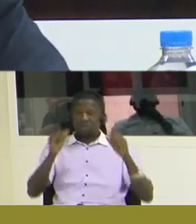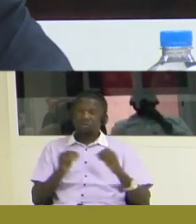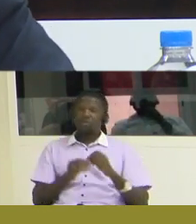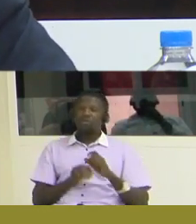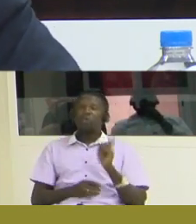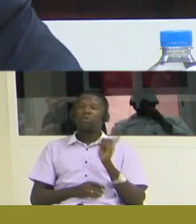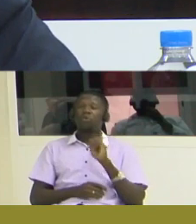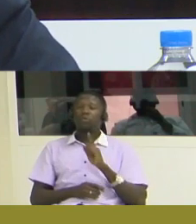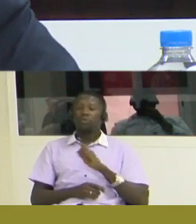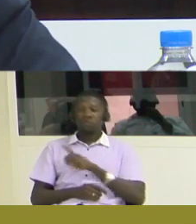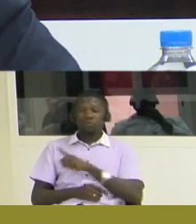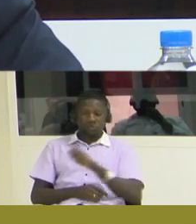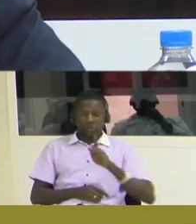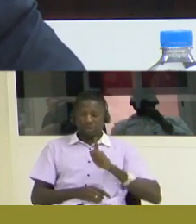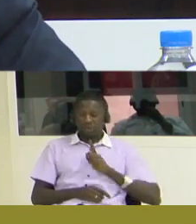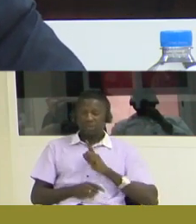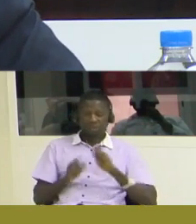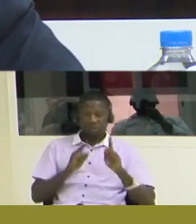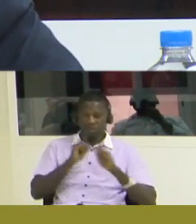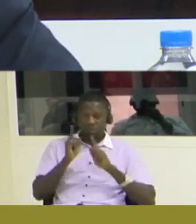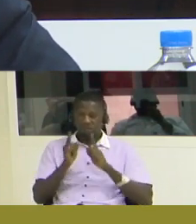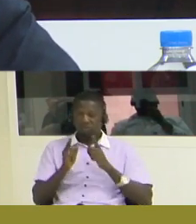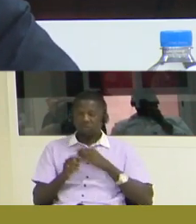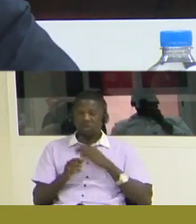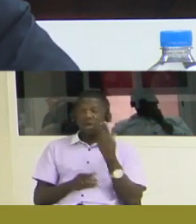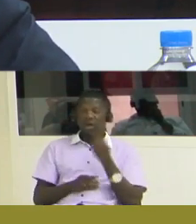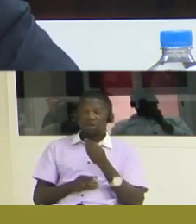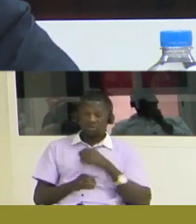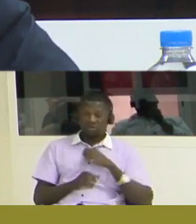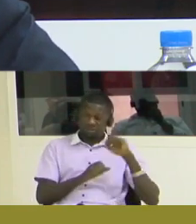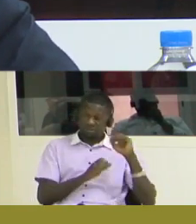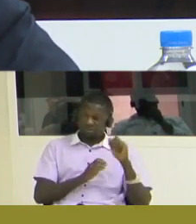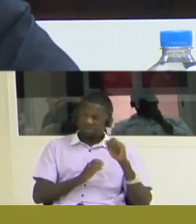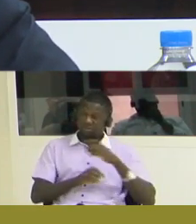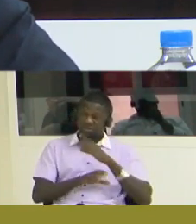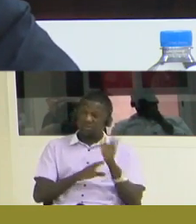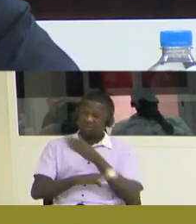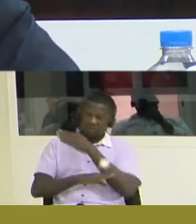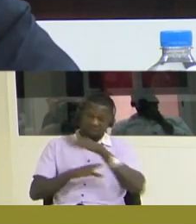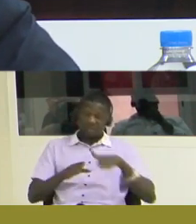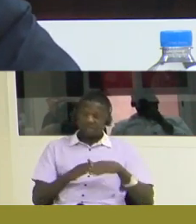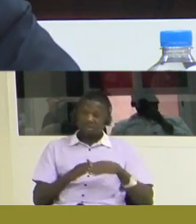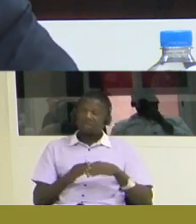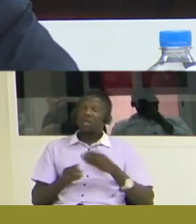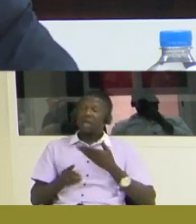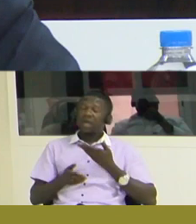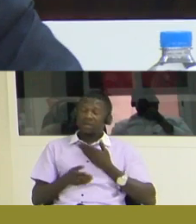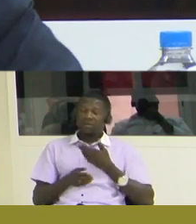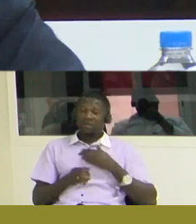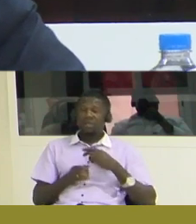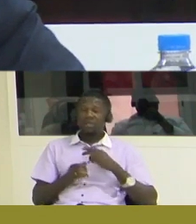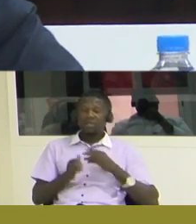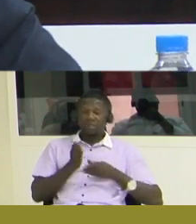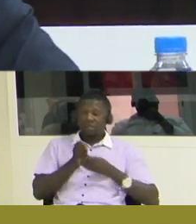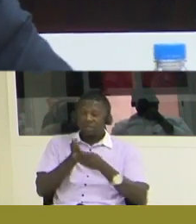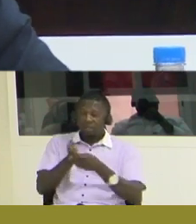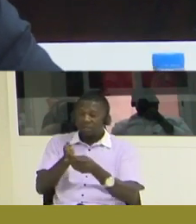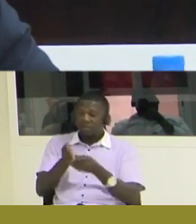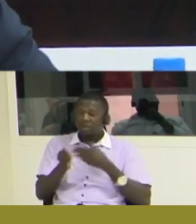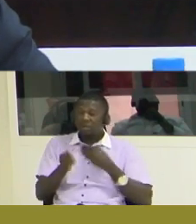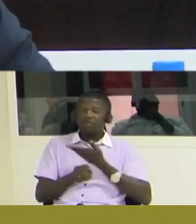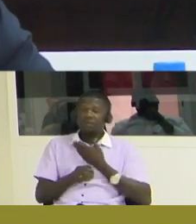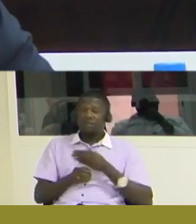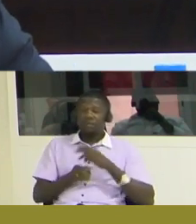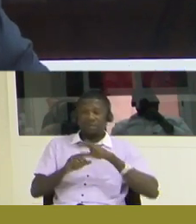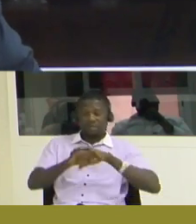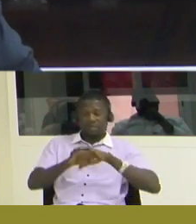we discussed on how to mitigate it was to get the orderlies to have them arrested when they